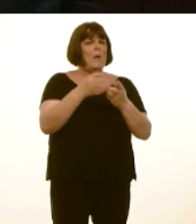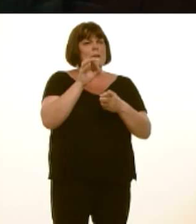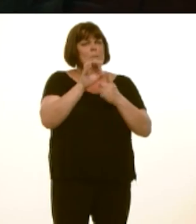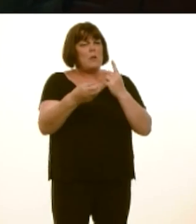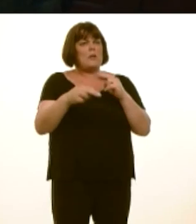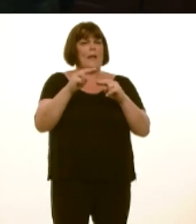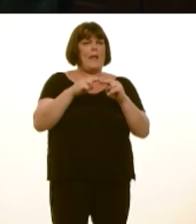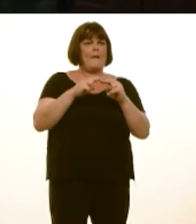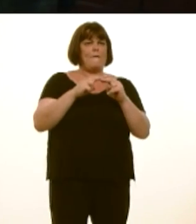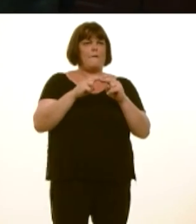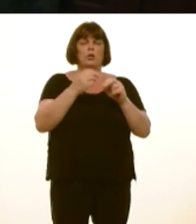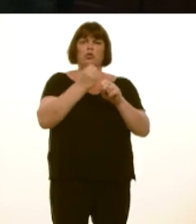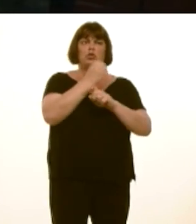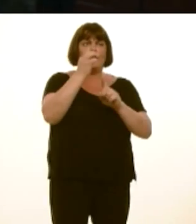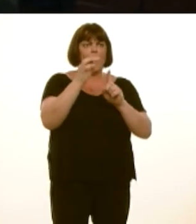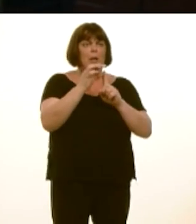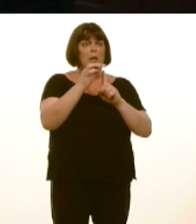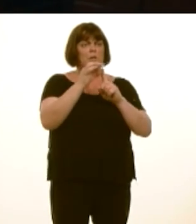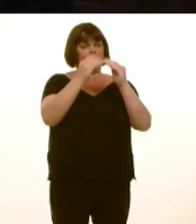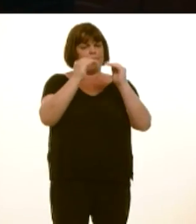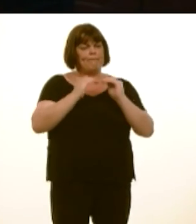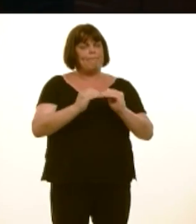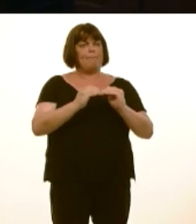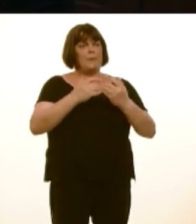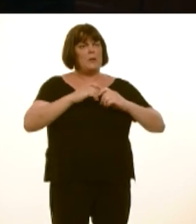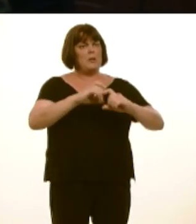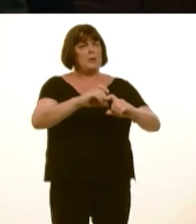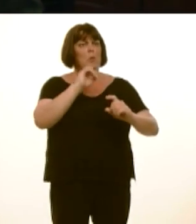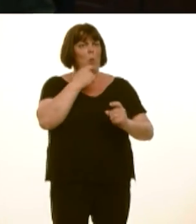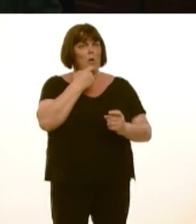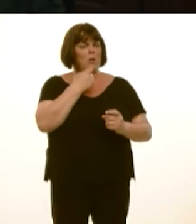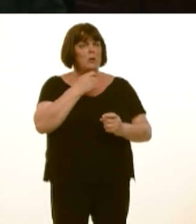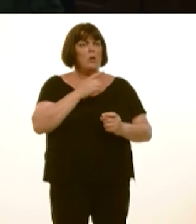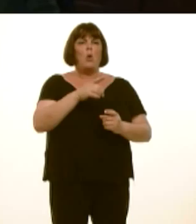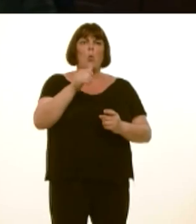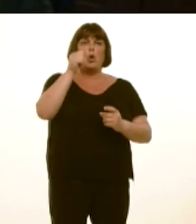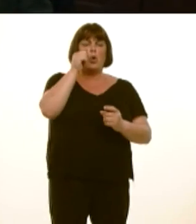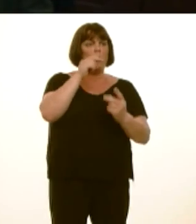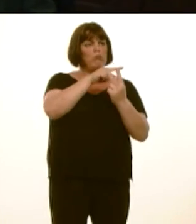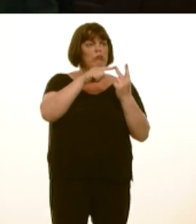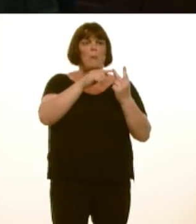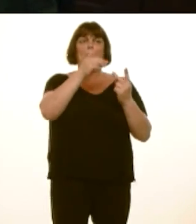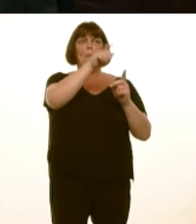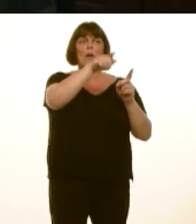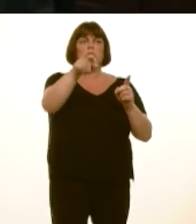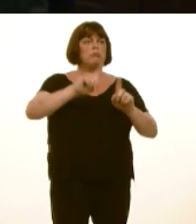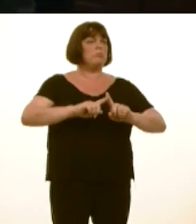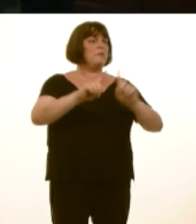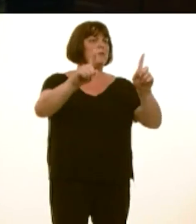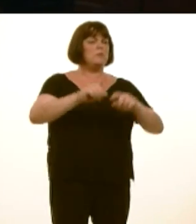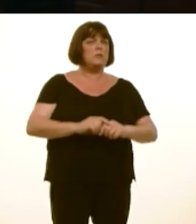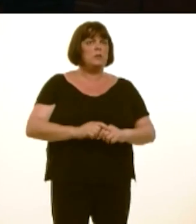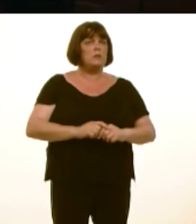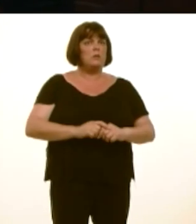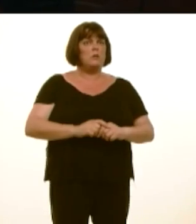referrals from GPs is allowed to continue, knowing that no two patients are alike, knowing that the